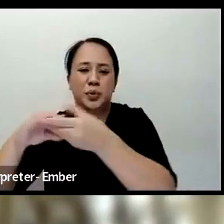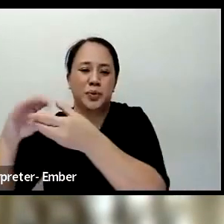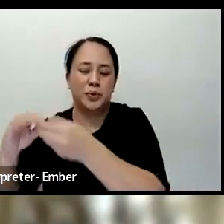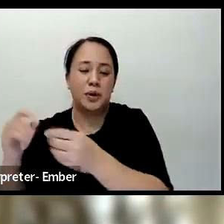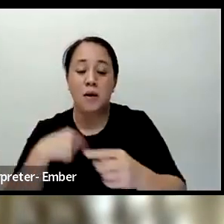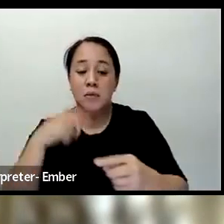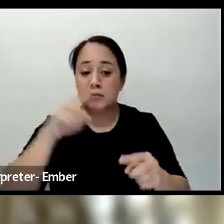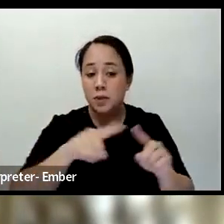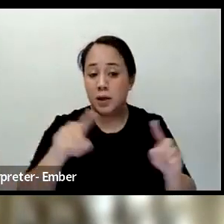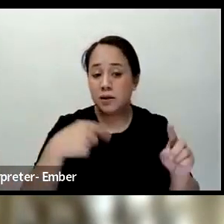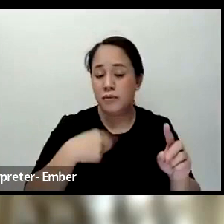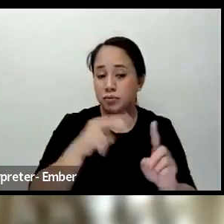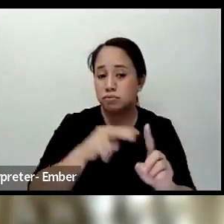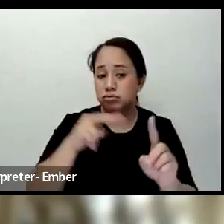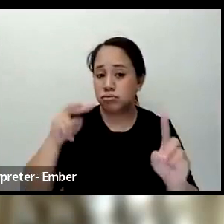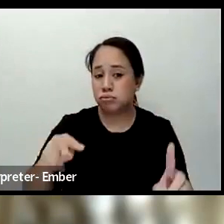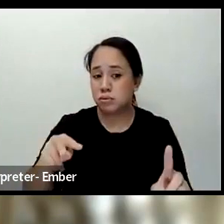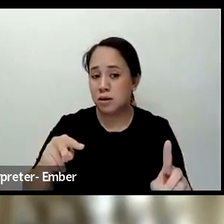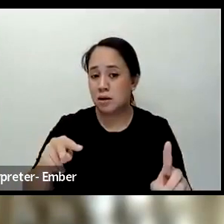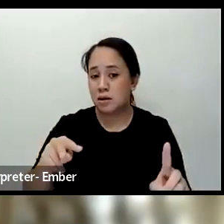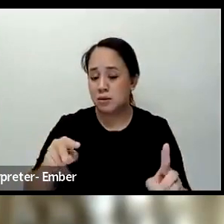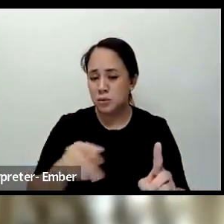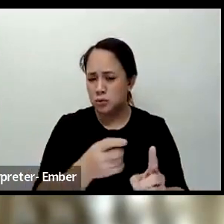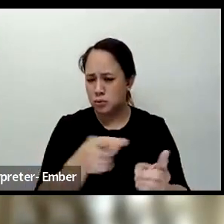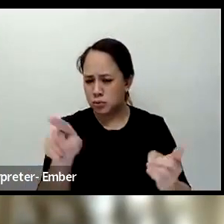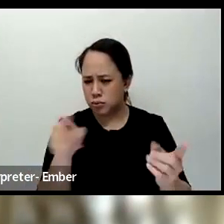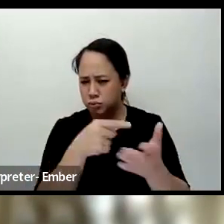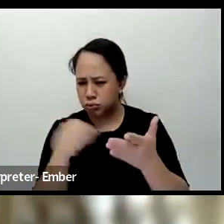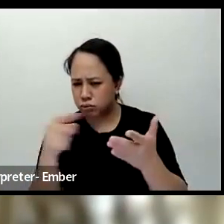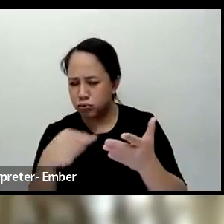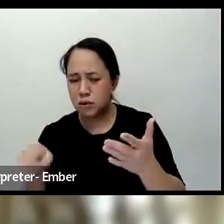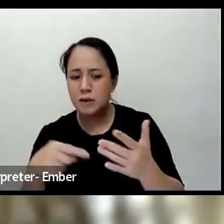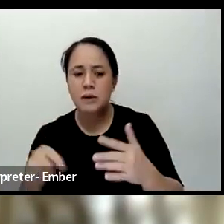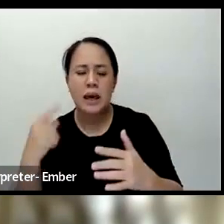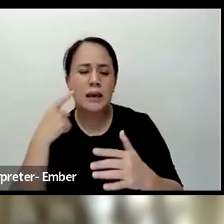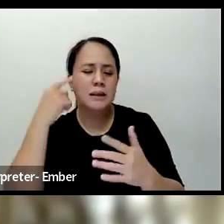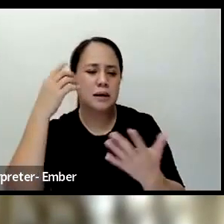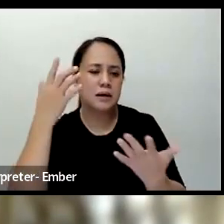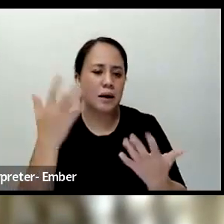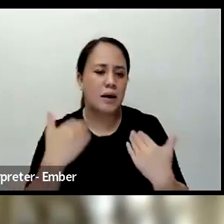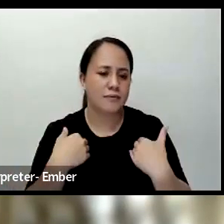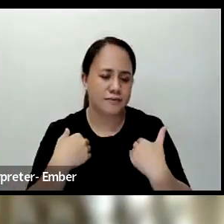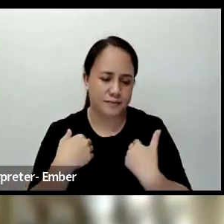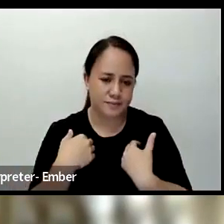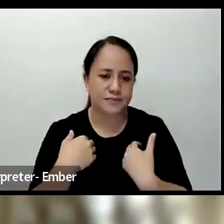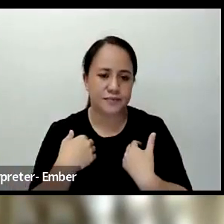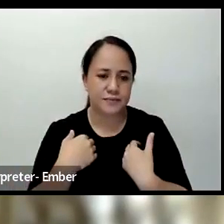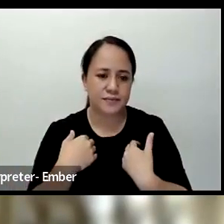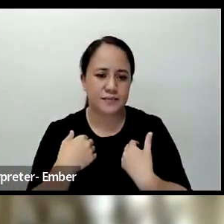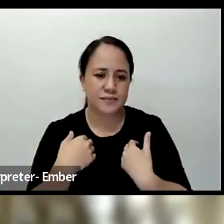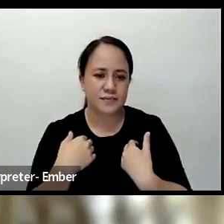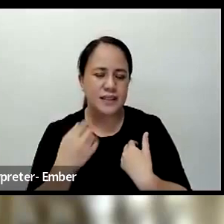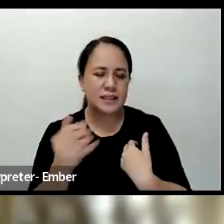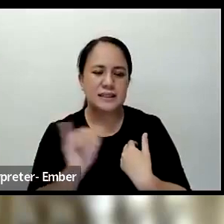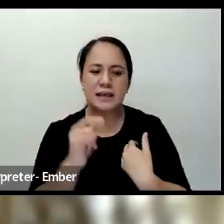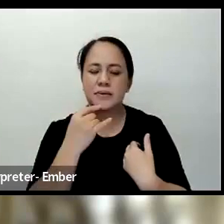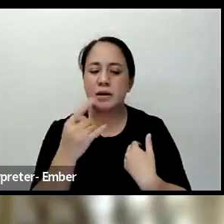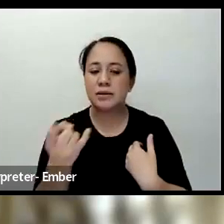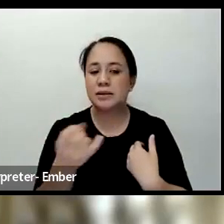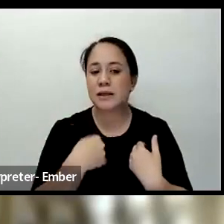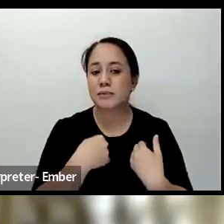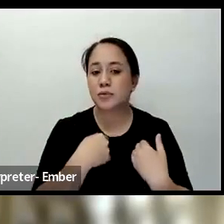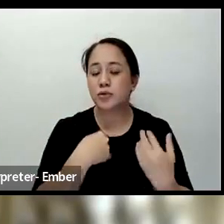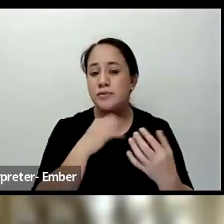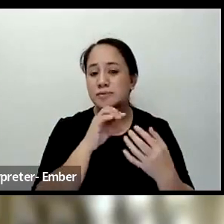just look at the counts, and I think this is going to have, as I've said, some favorable